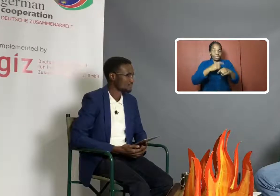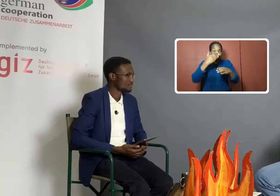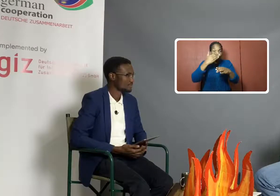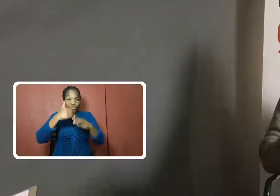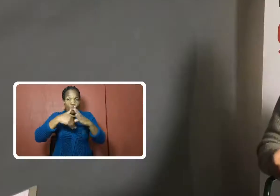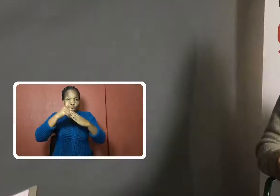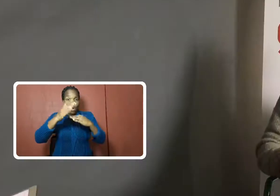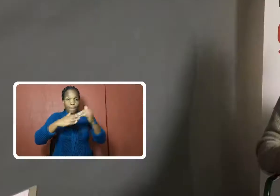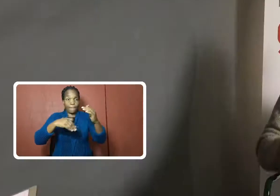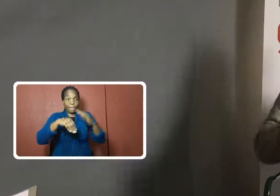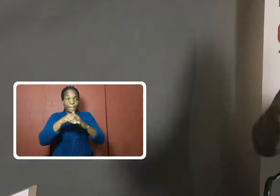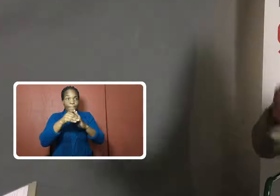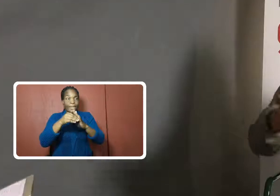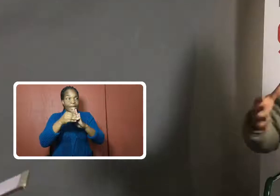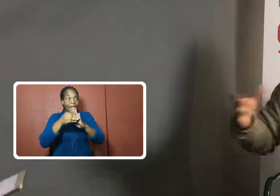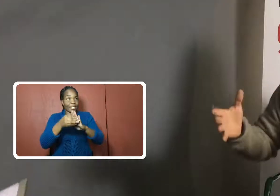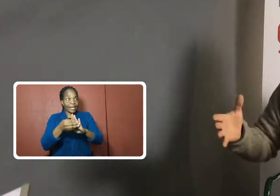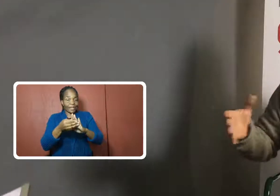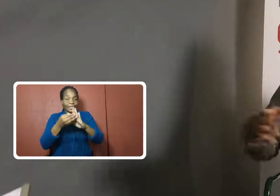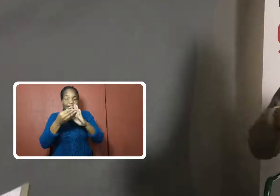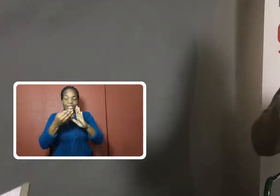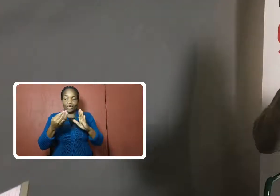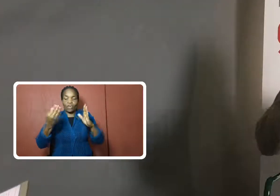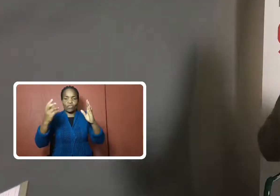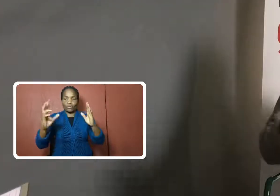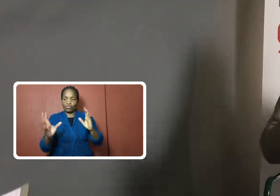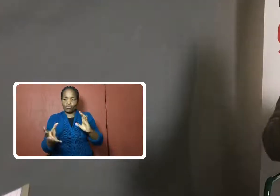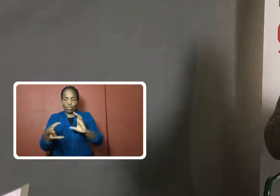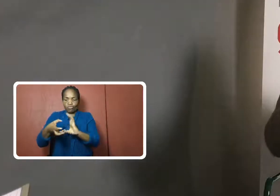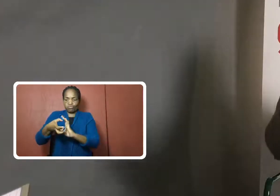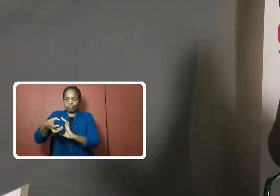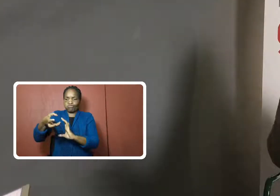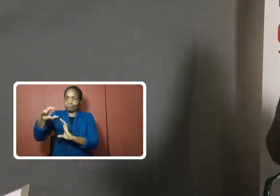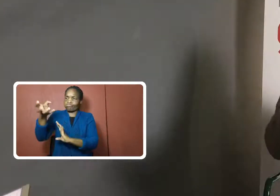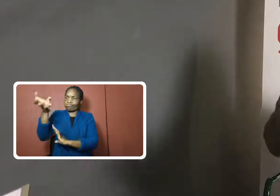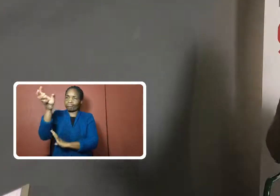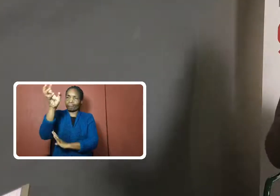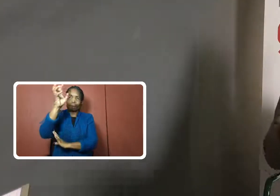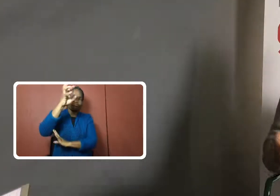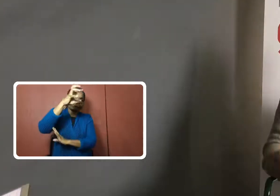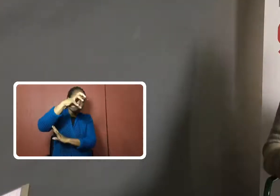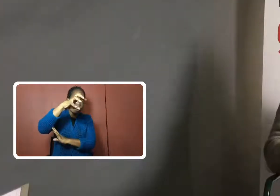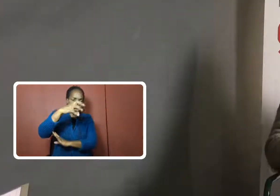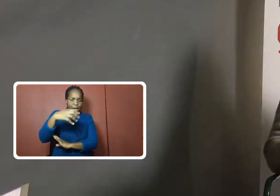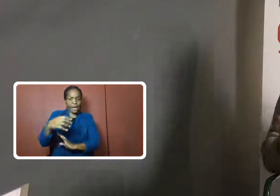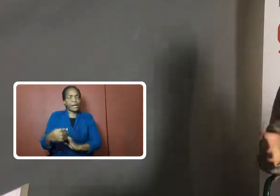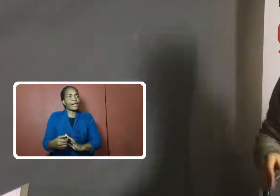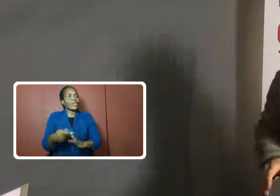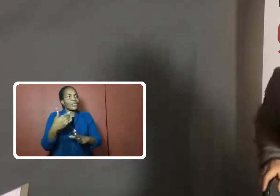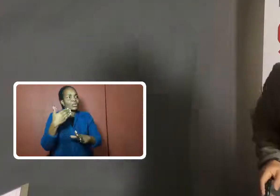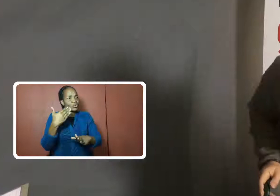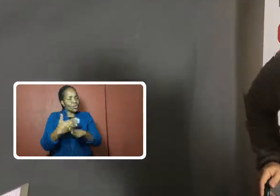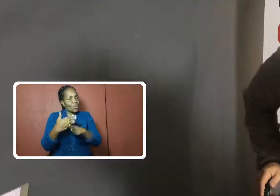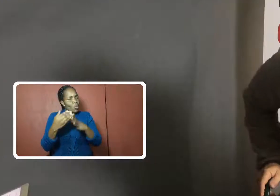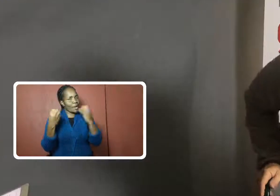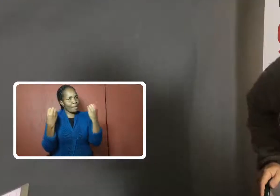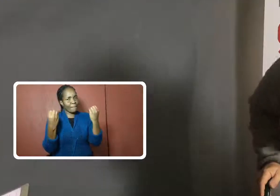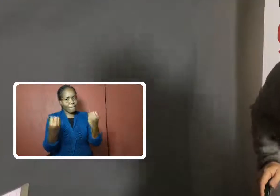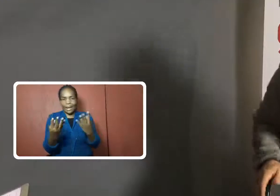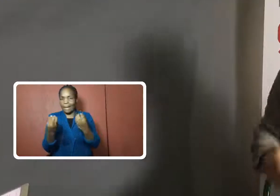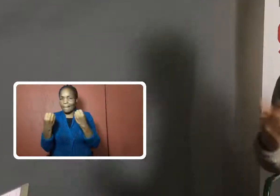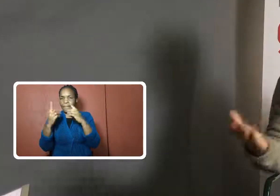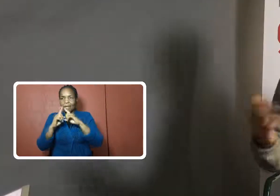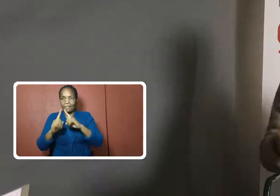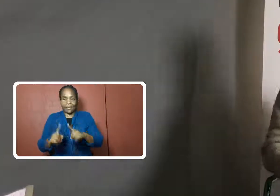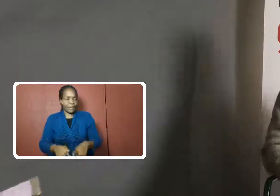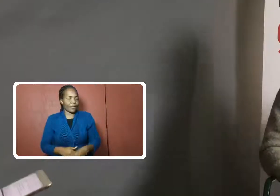There will be a small party and all of that. You know, that makes the carpentry itself. There's a lot of tradition. And